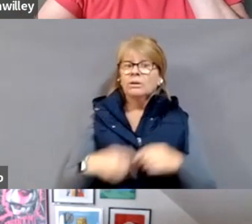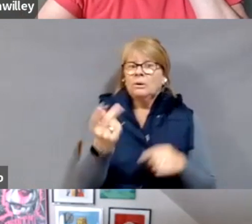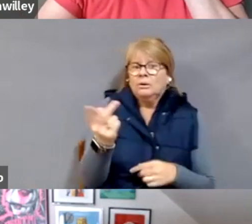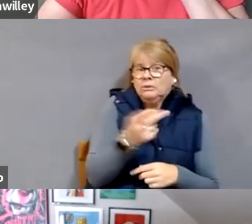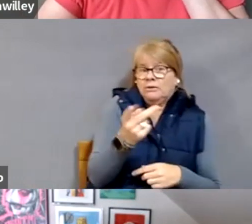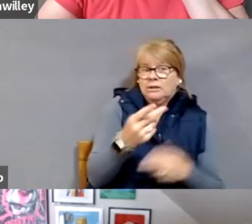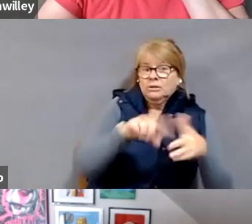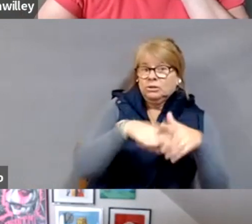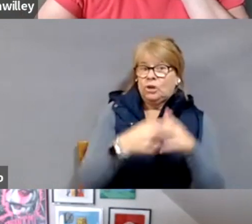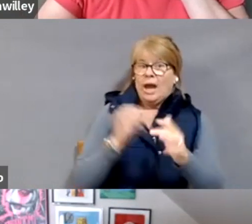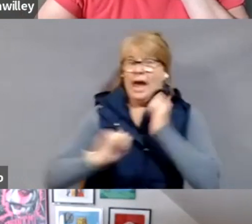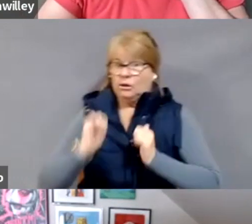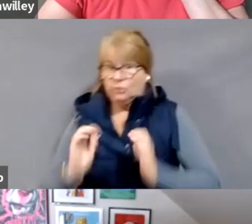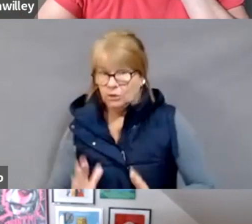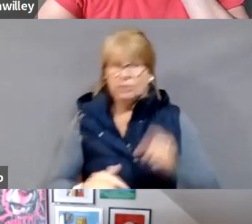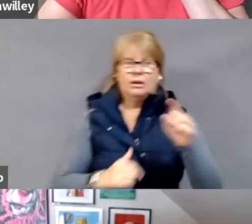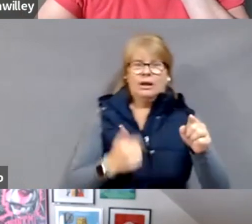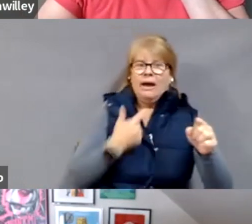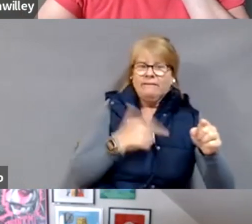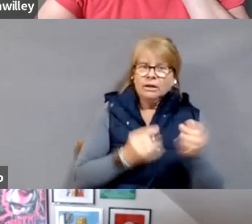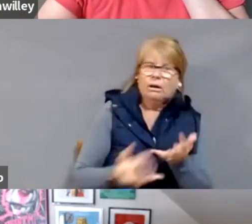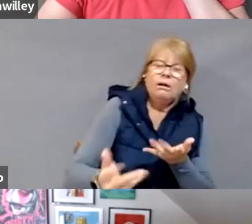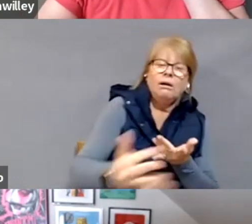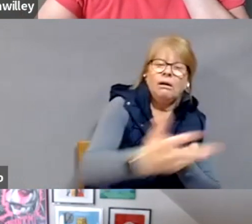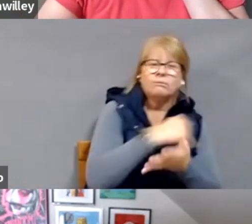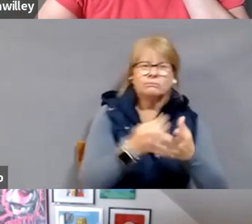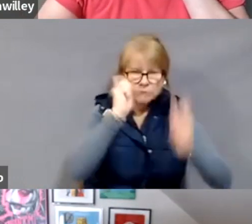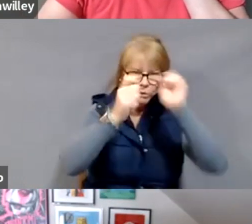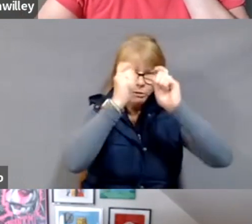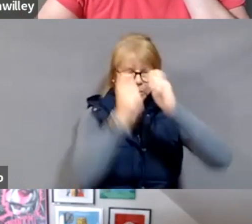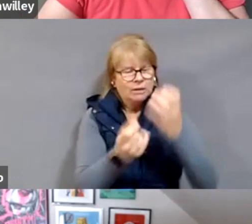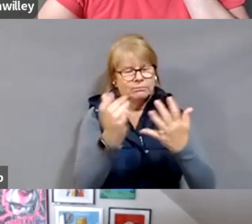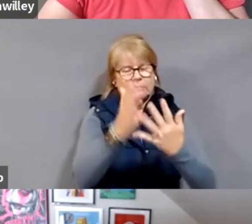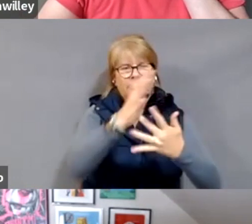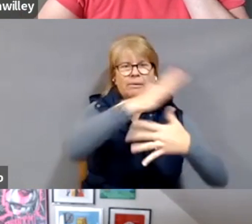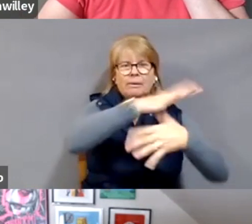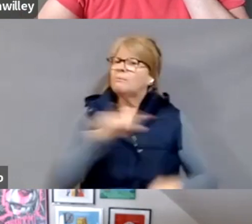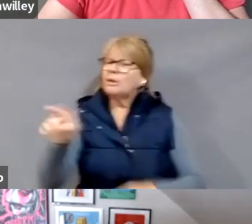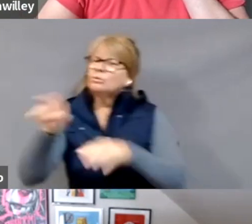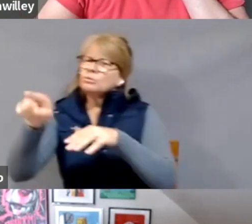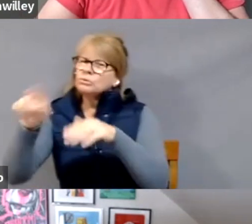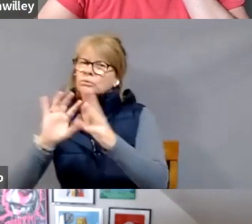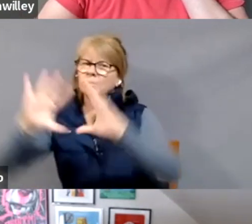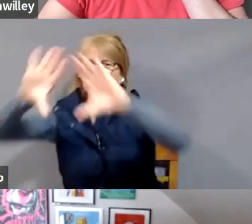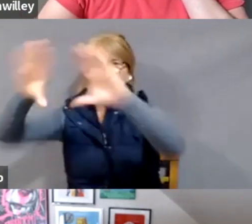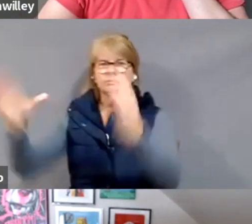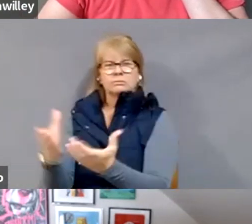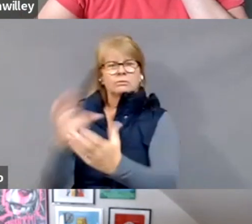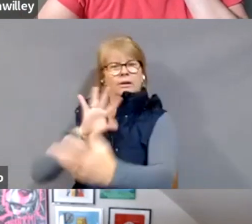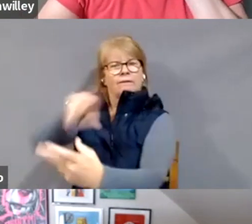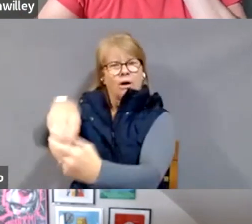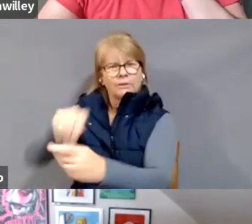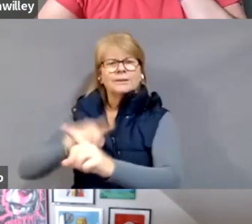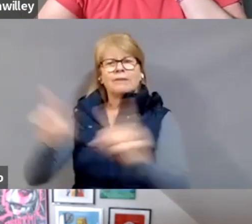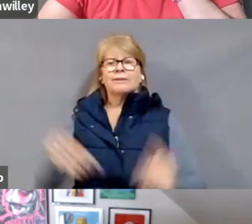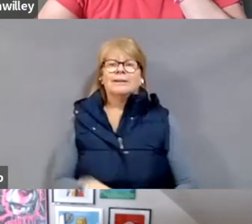is still an actor. I have accumulated other hats, but you didn't start that way. No, so I